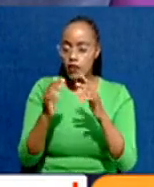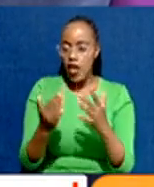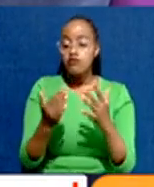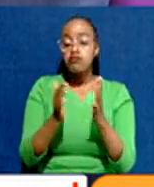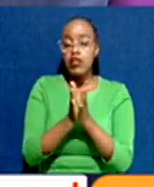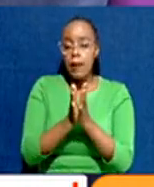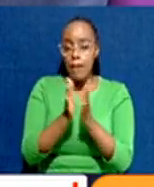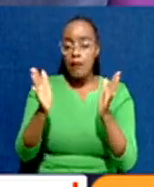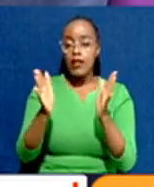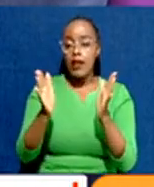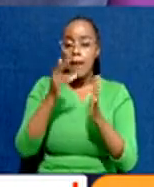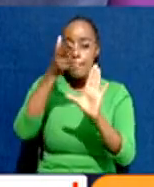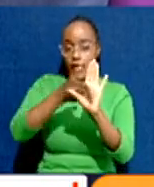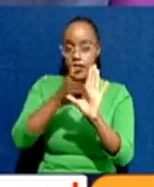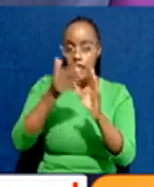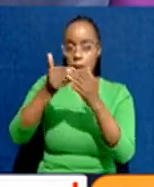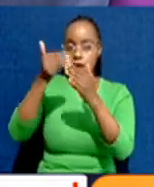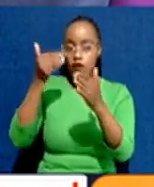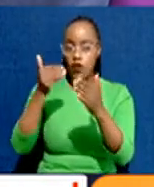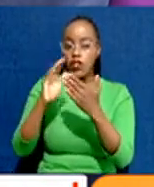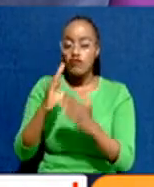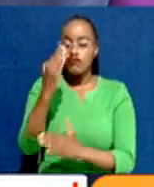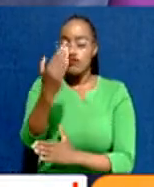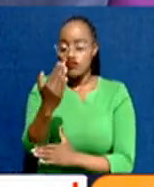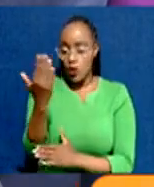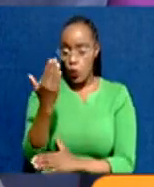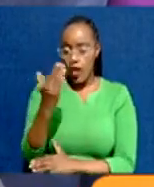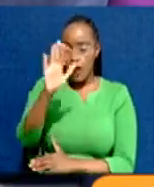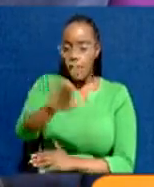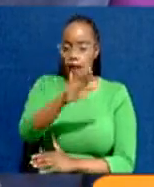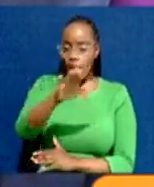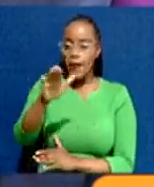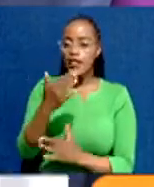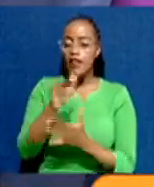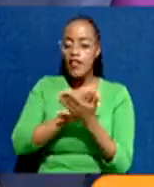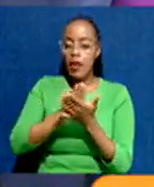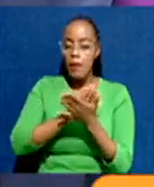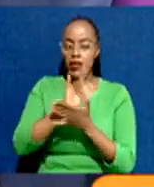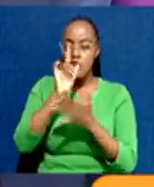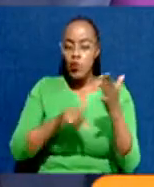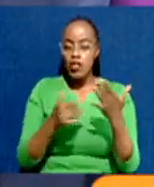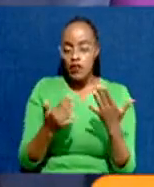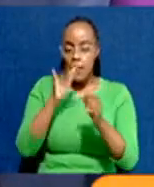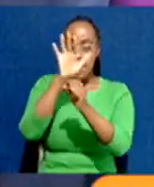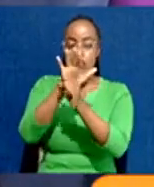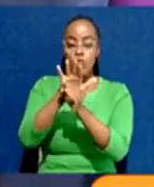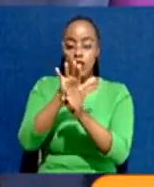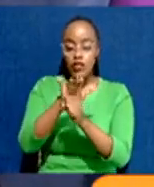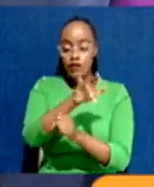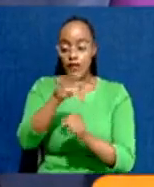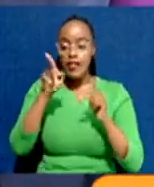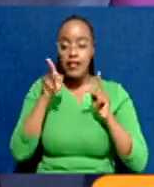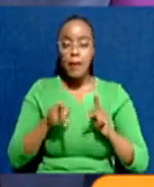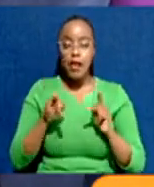meaningful public participation before it is presented to Parliament. The bottom line is that the majority of the